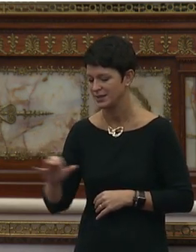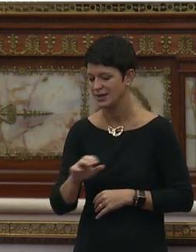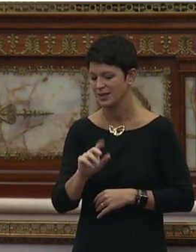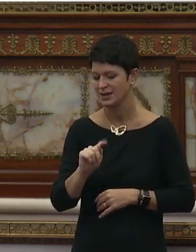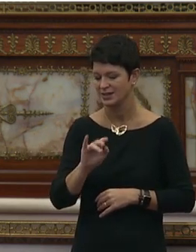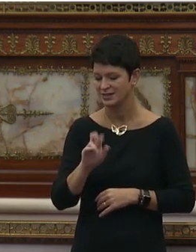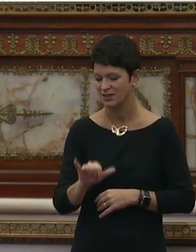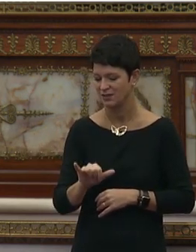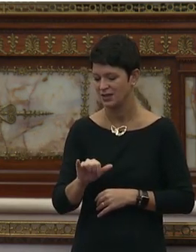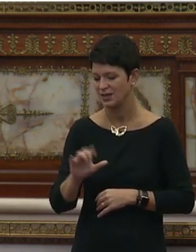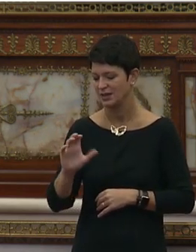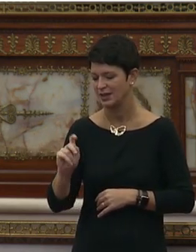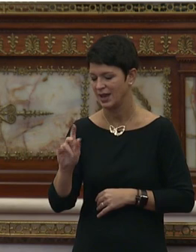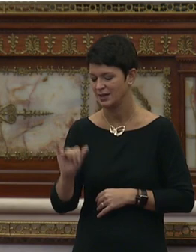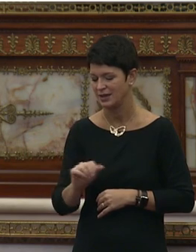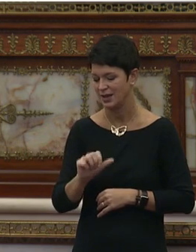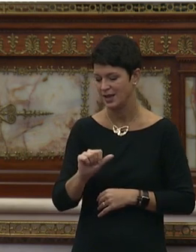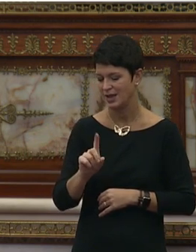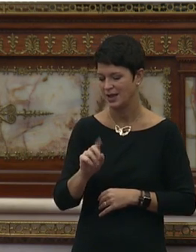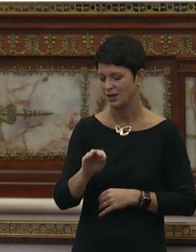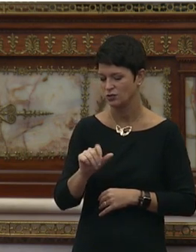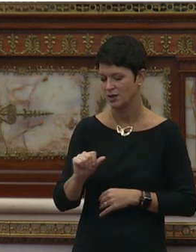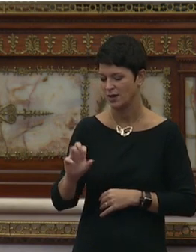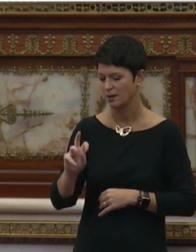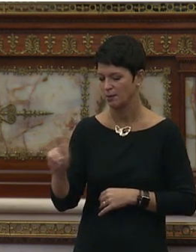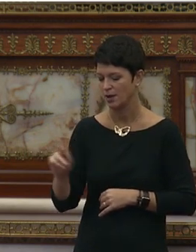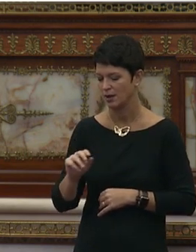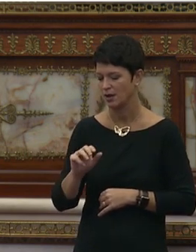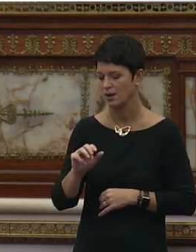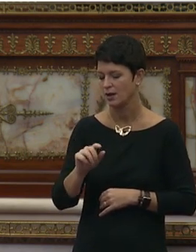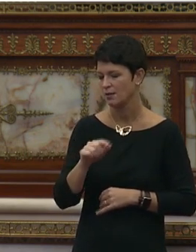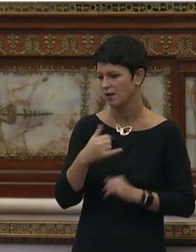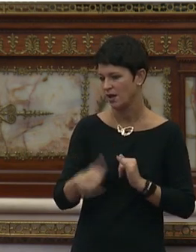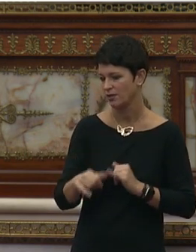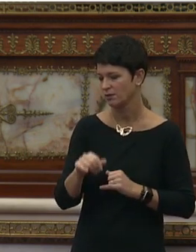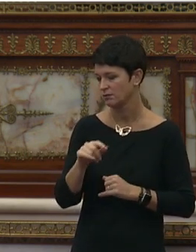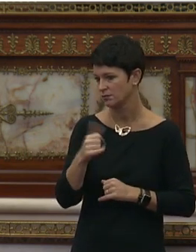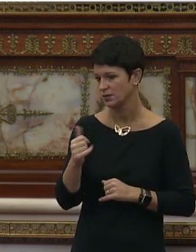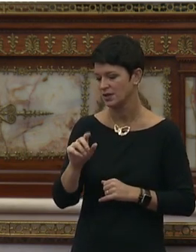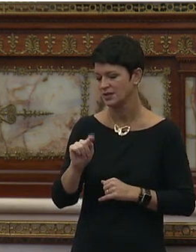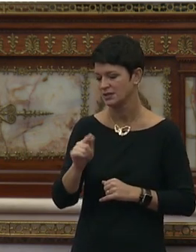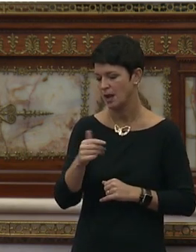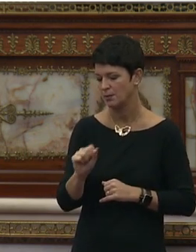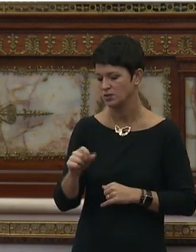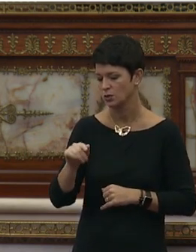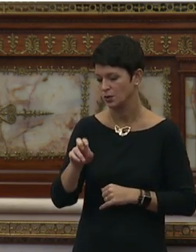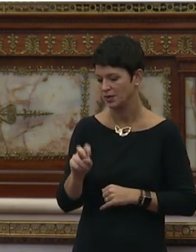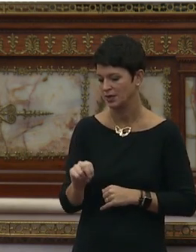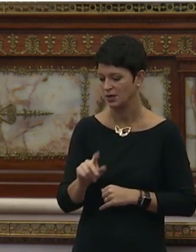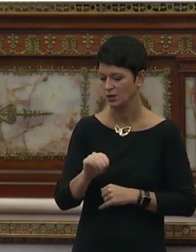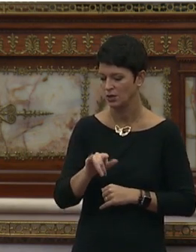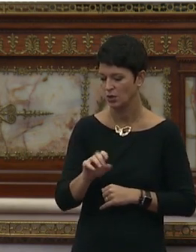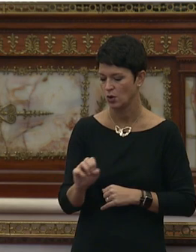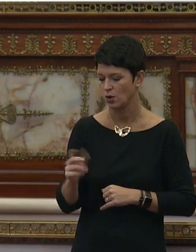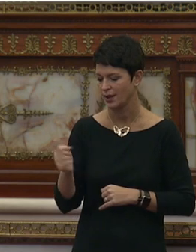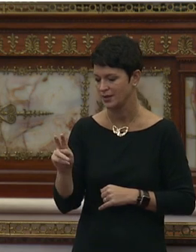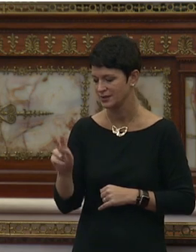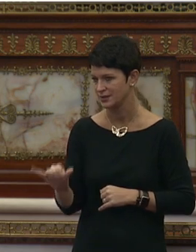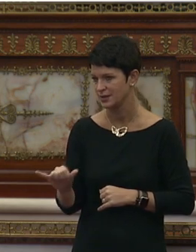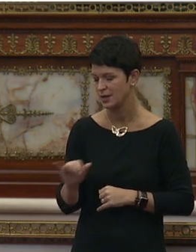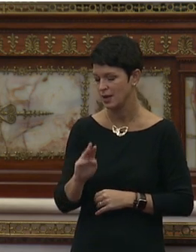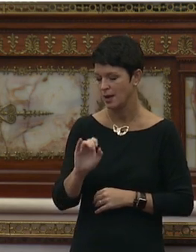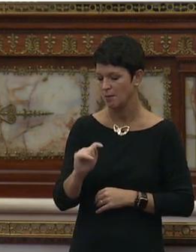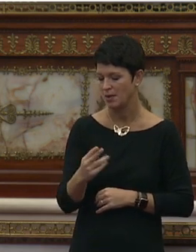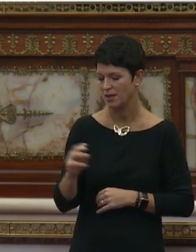Kennedy, Adriana Buck, Eileen Barak, Thomas Queenan, Nicole Hennessy, Beth